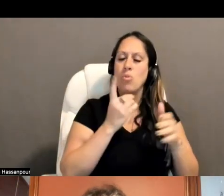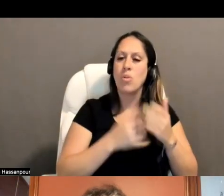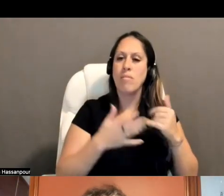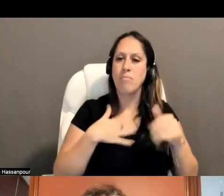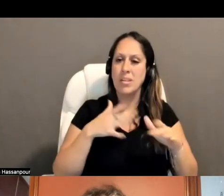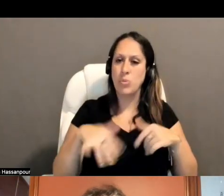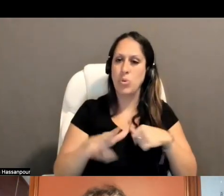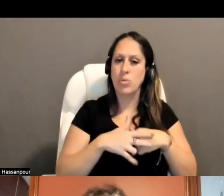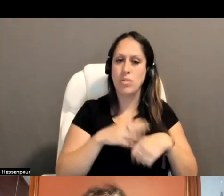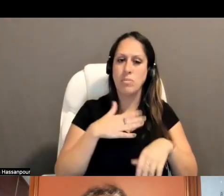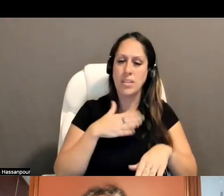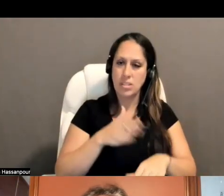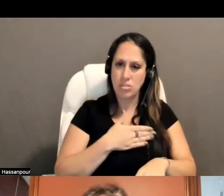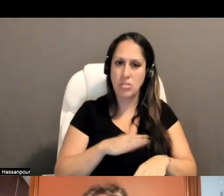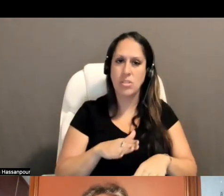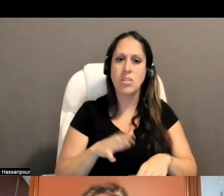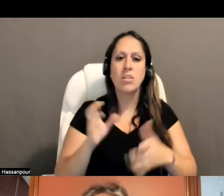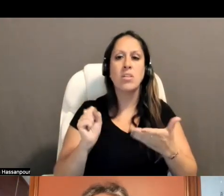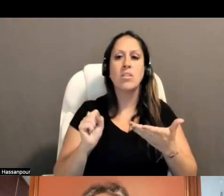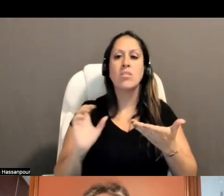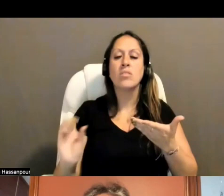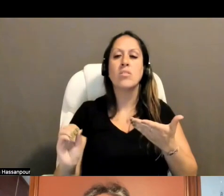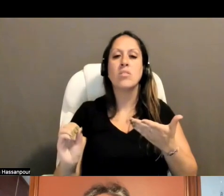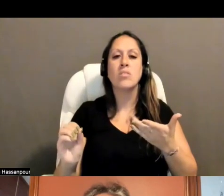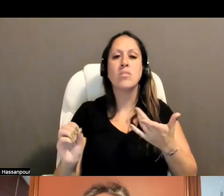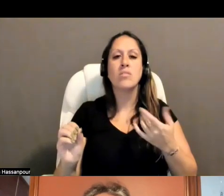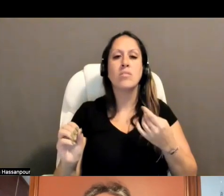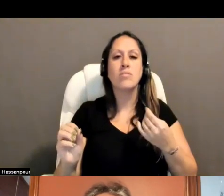songs. So,